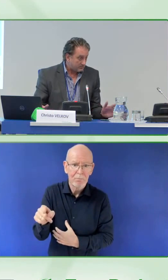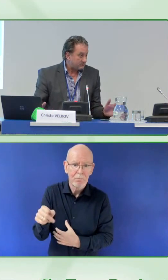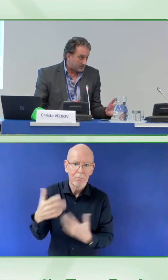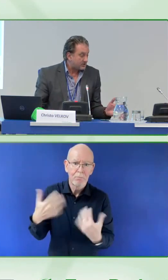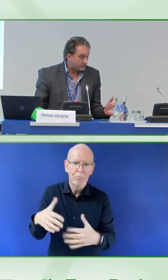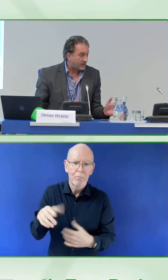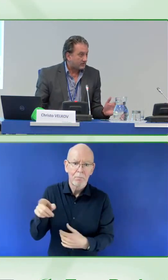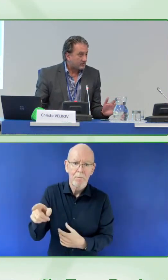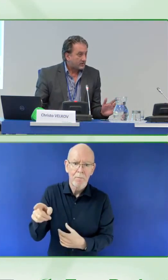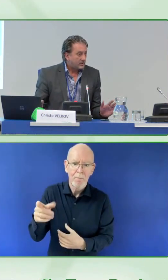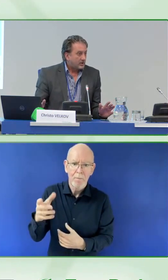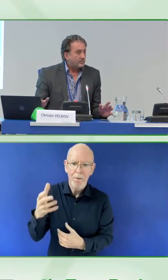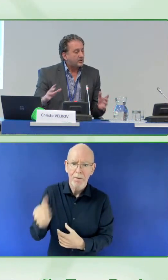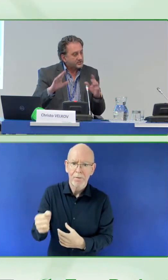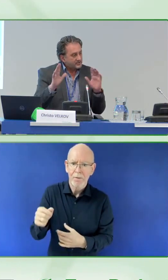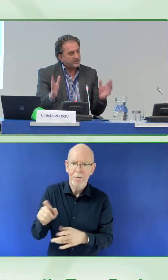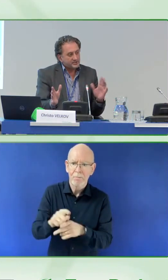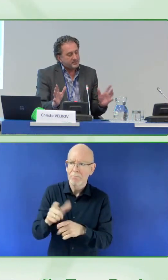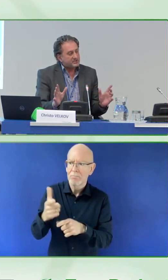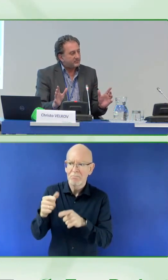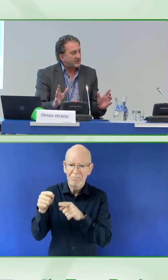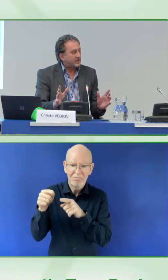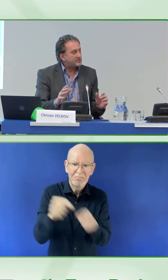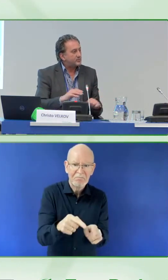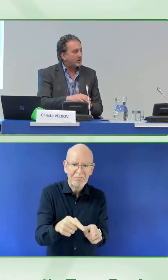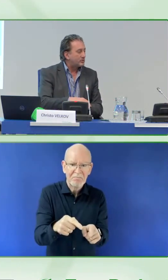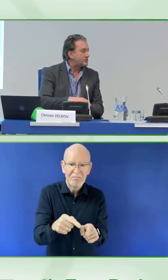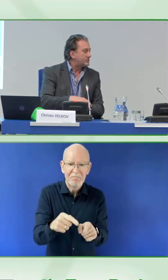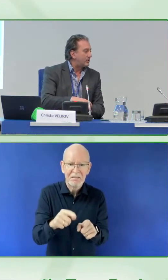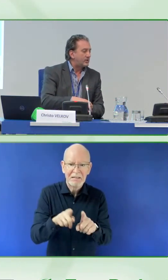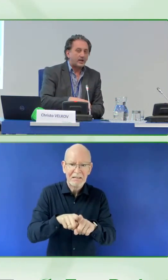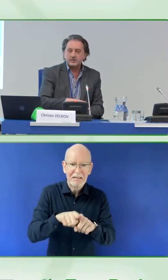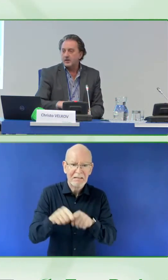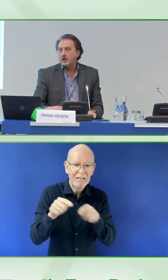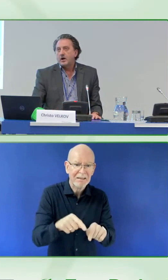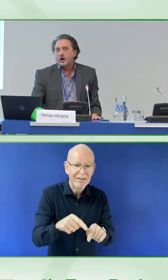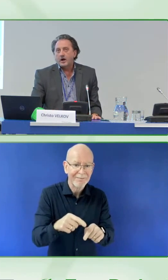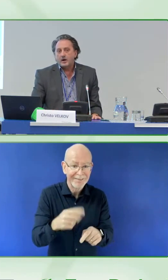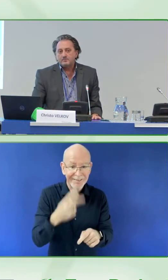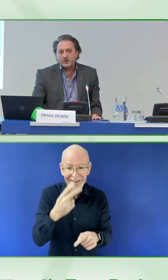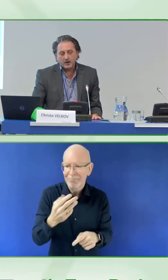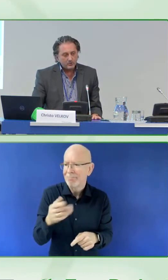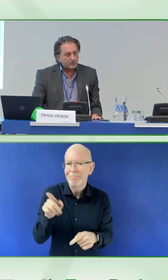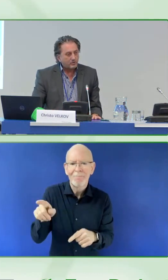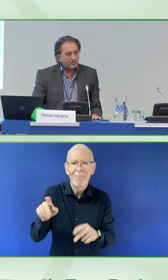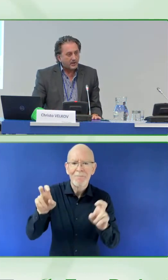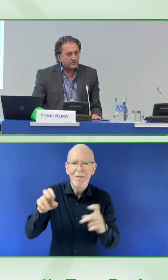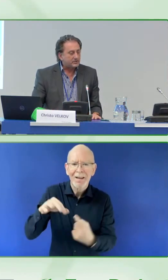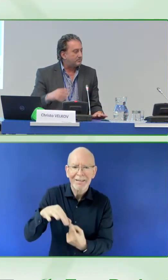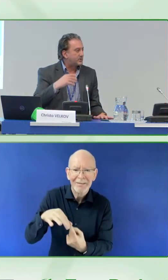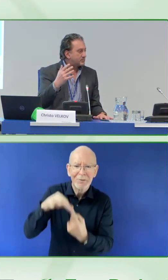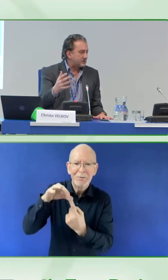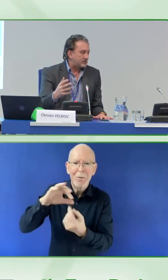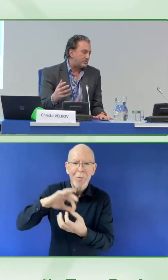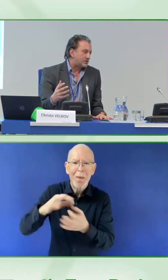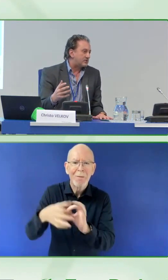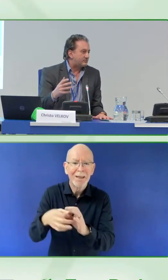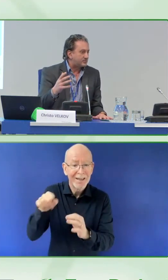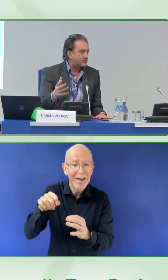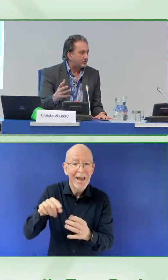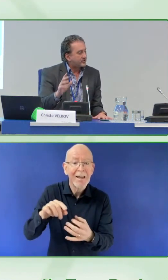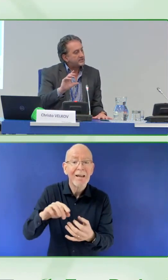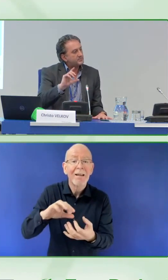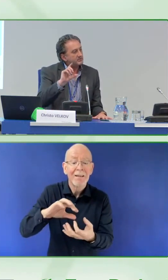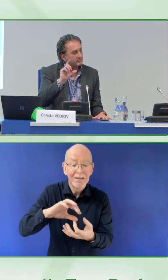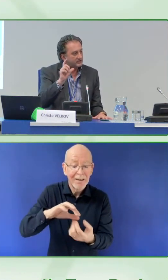You know, it is real. Because in this specific case, we also know that, how you call that, the burden